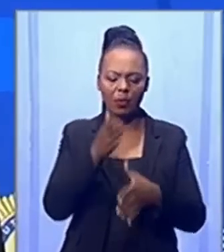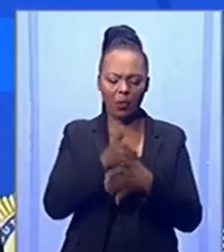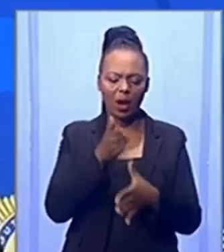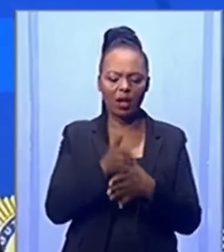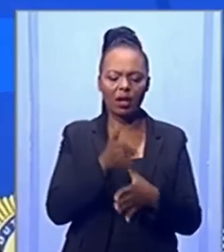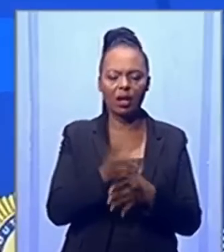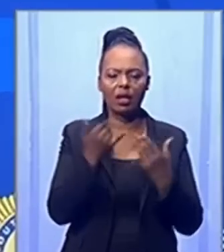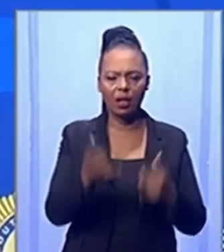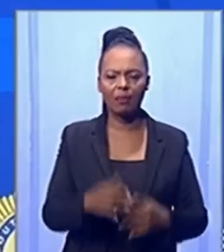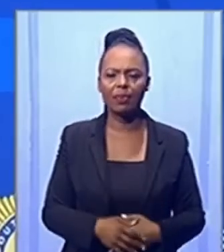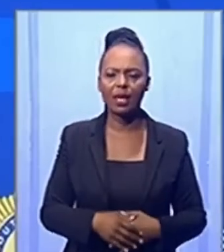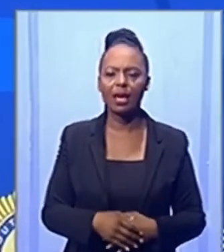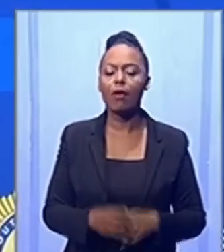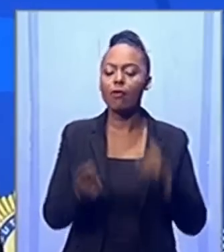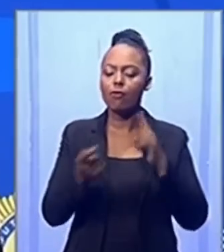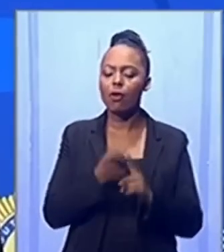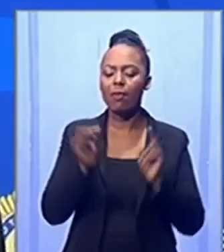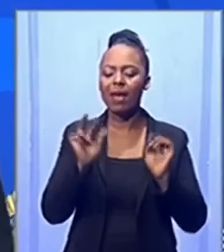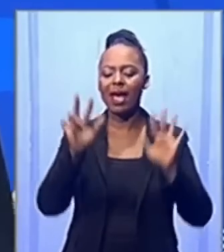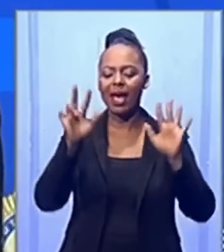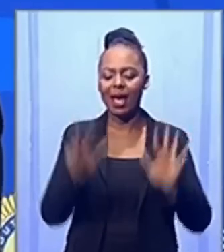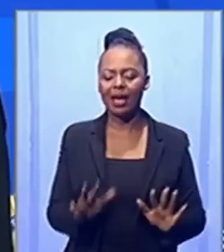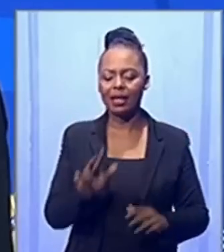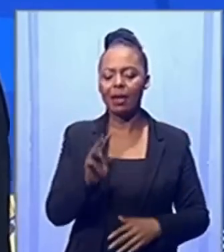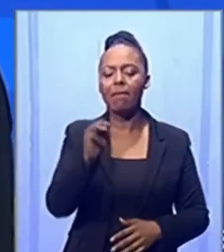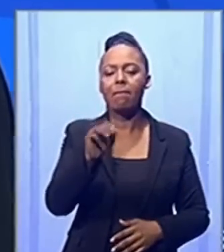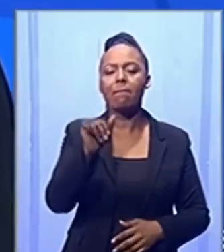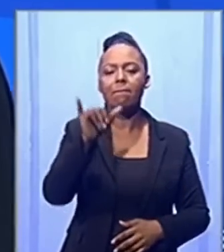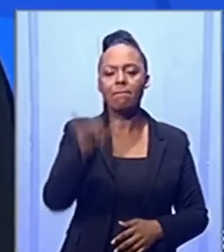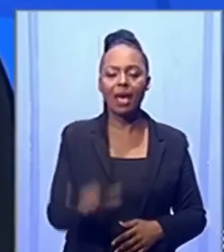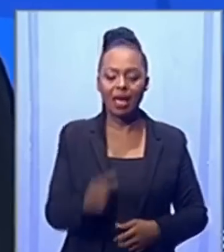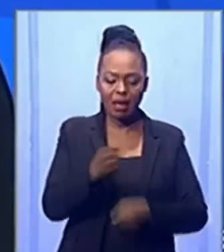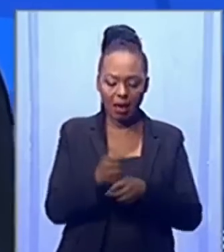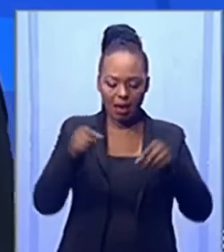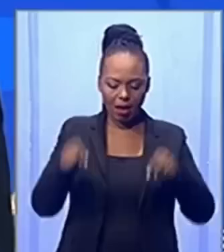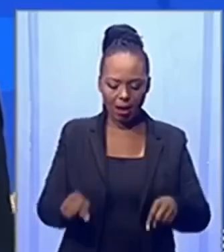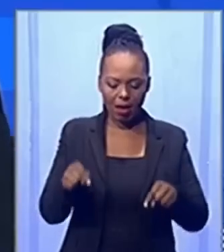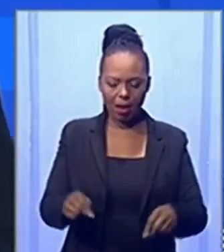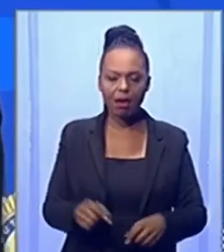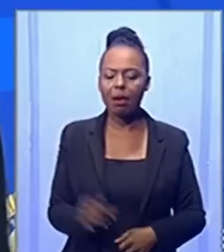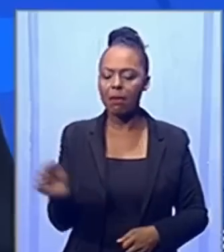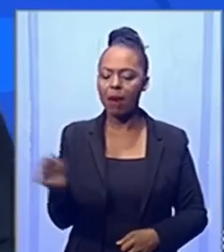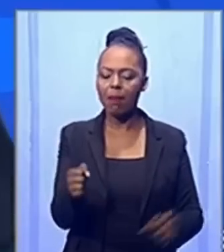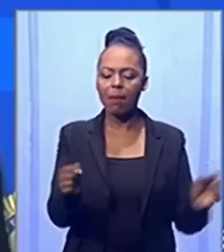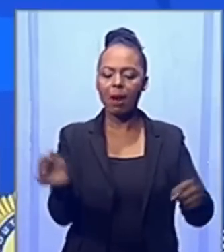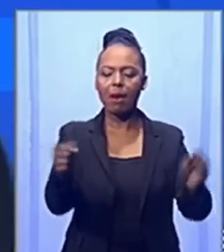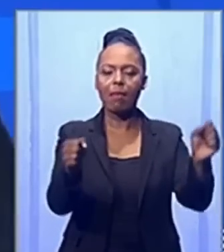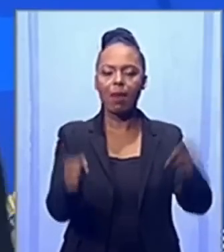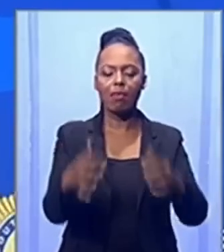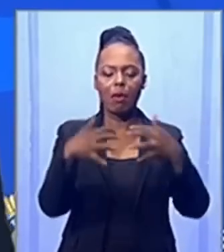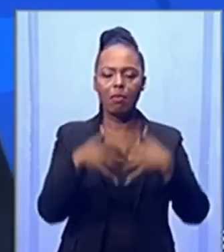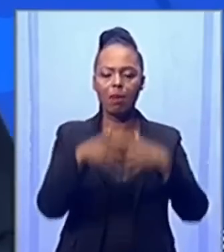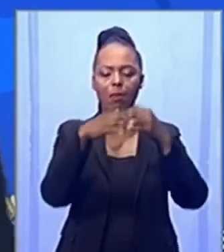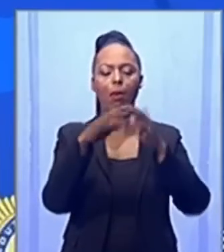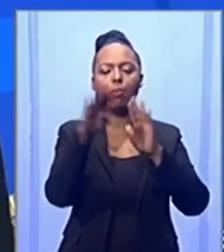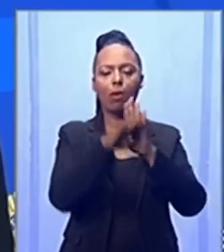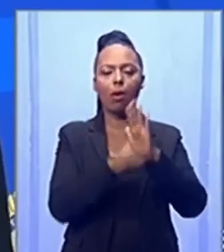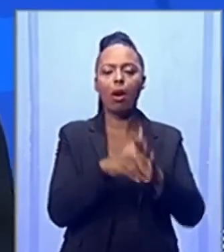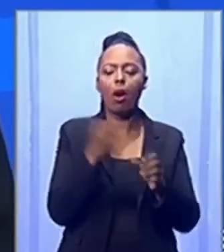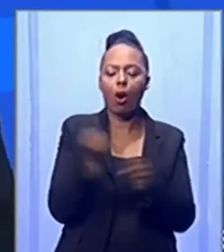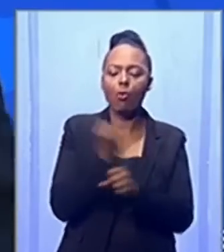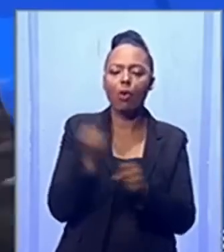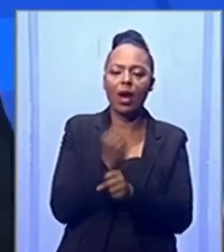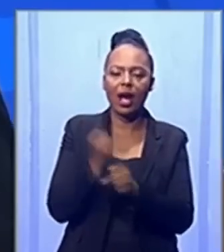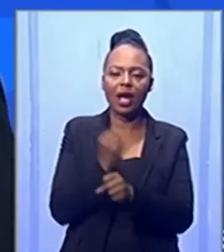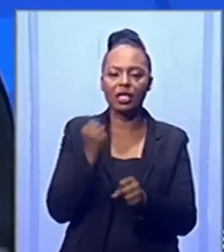Since the 8th of May this year, we have unleashed the program called Operation Chanela. Operation